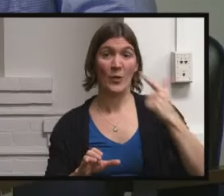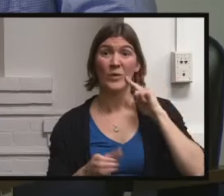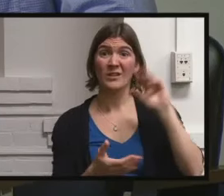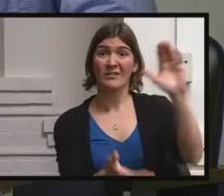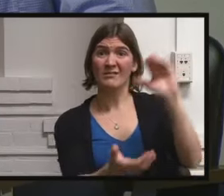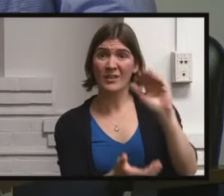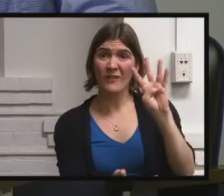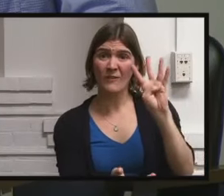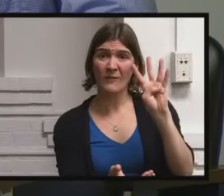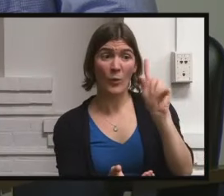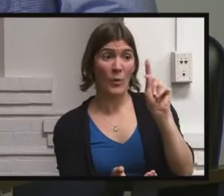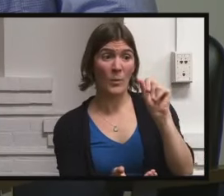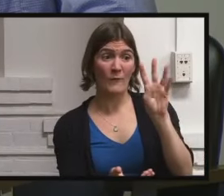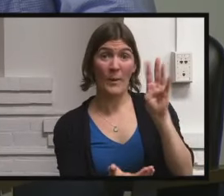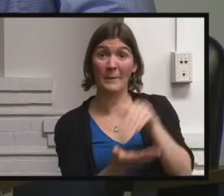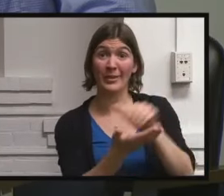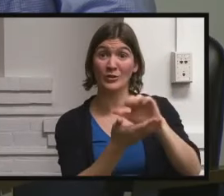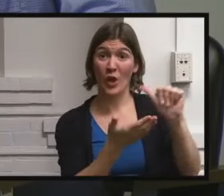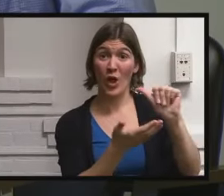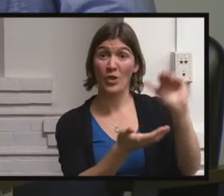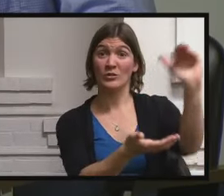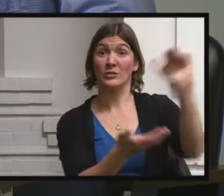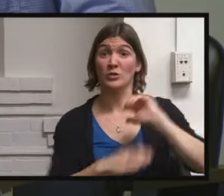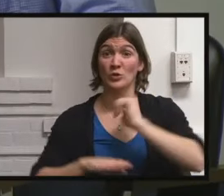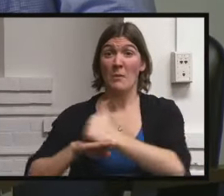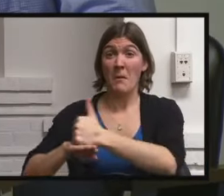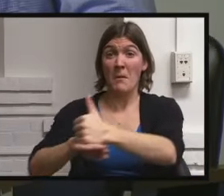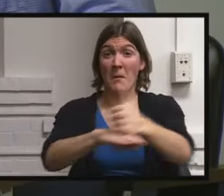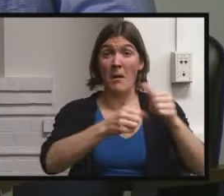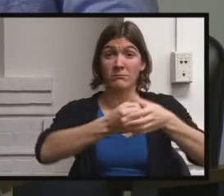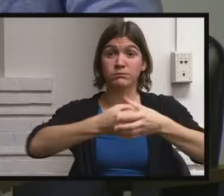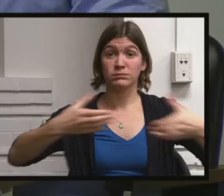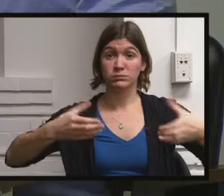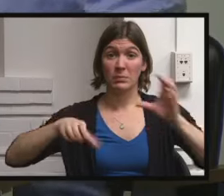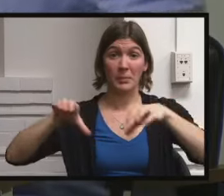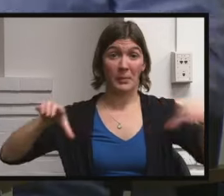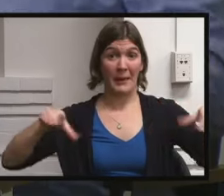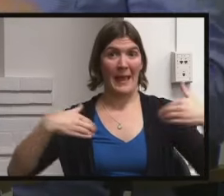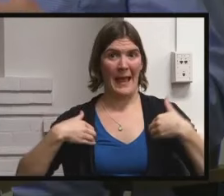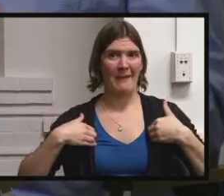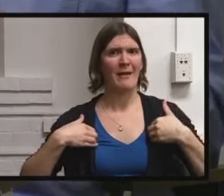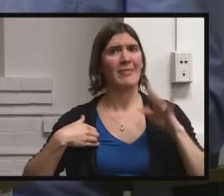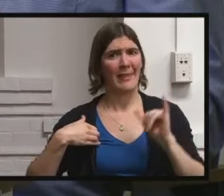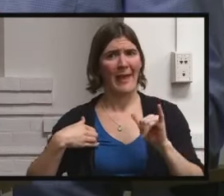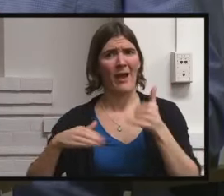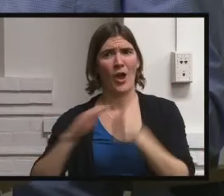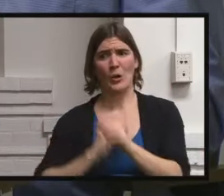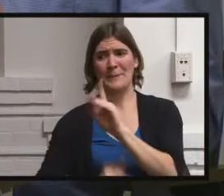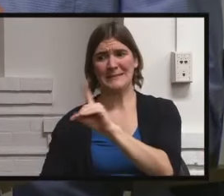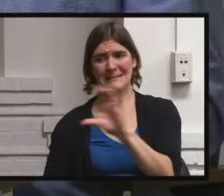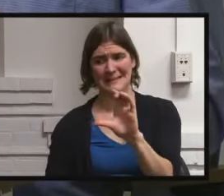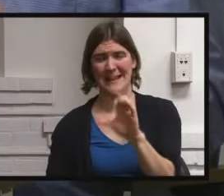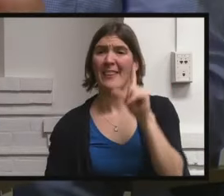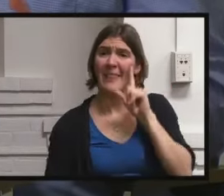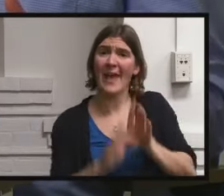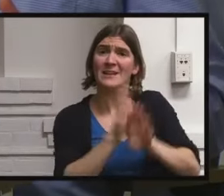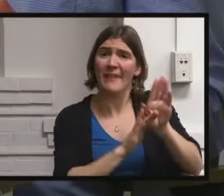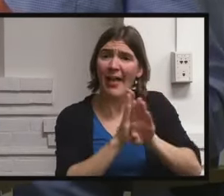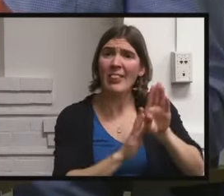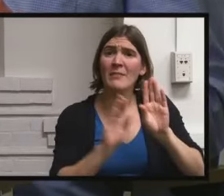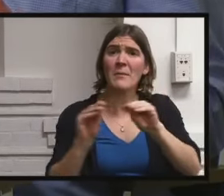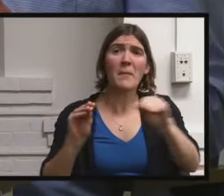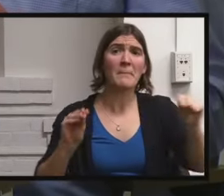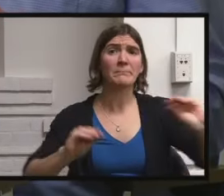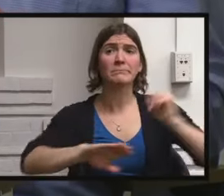$1.4 million to assist the Brattleboro Development Credit Corporation in developing this parcel and having it permitted and